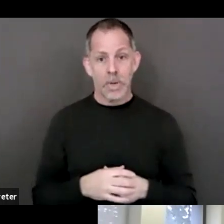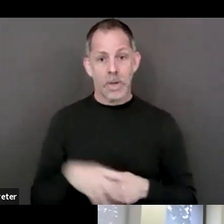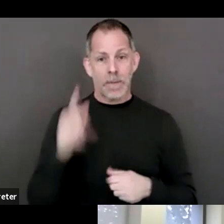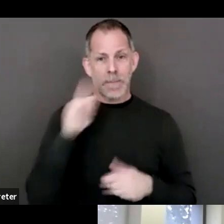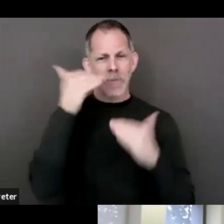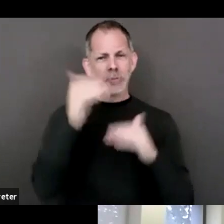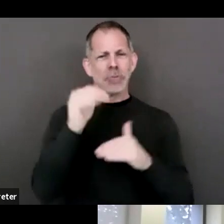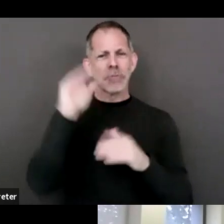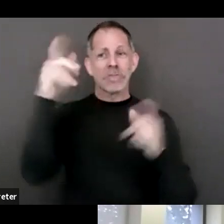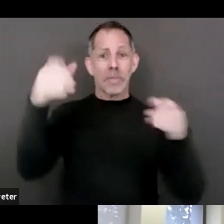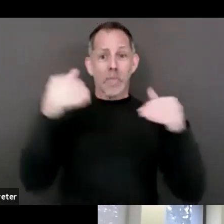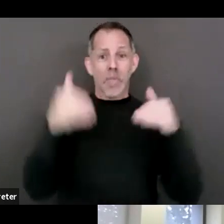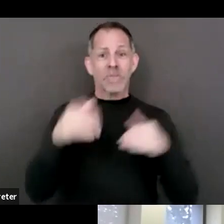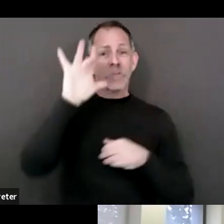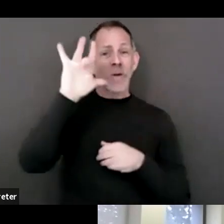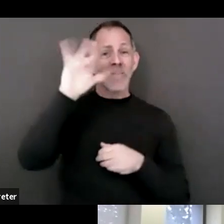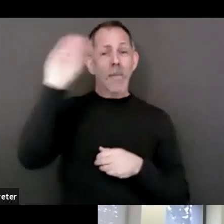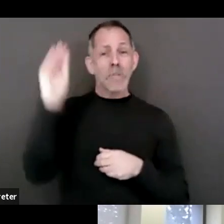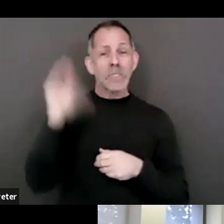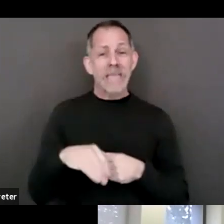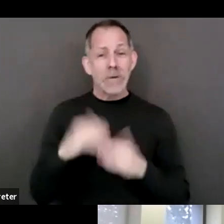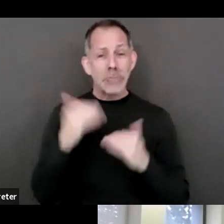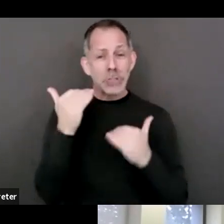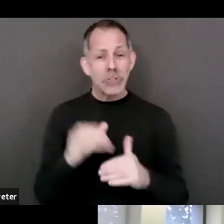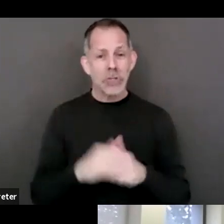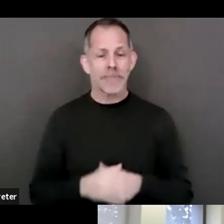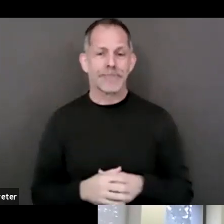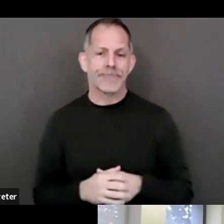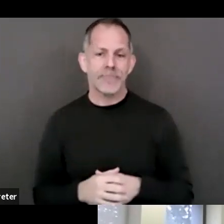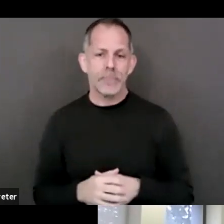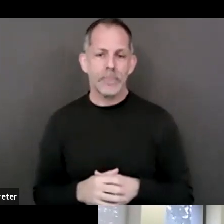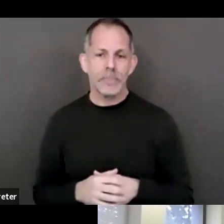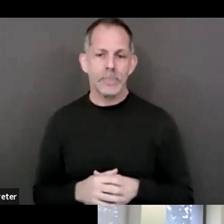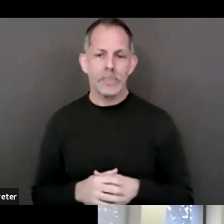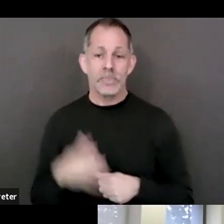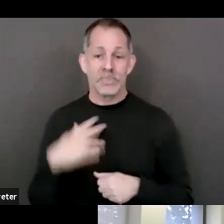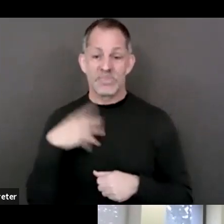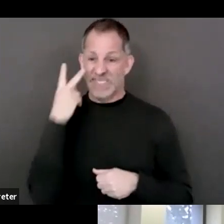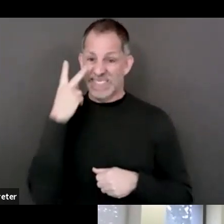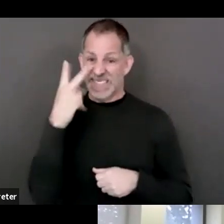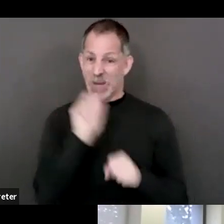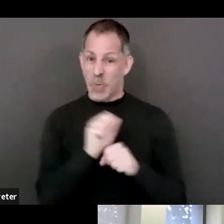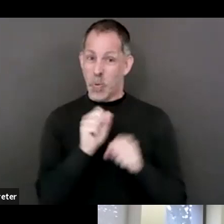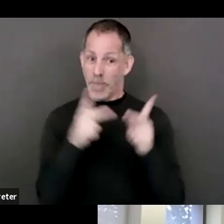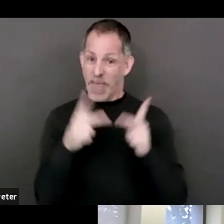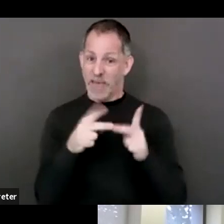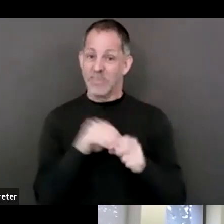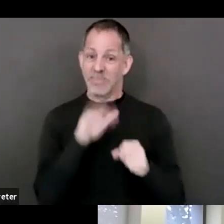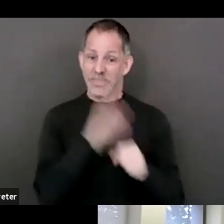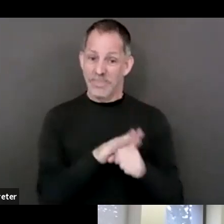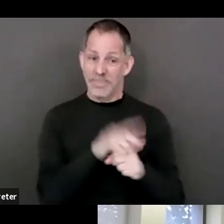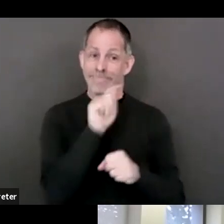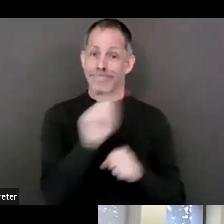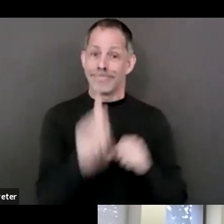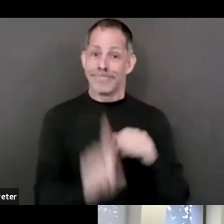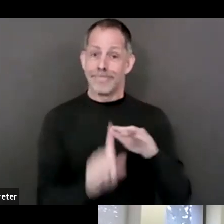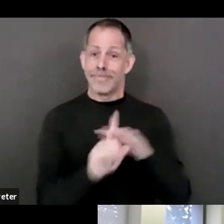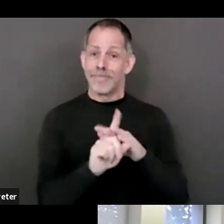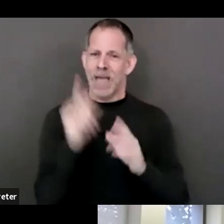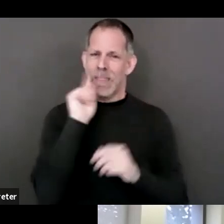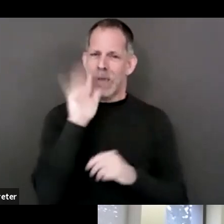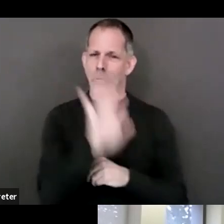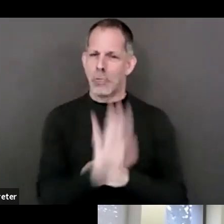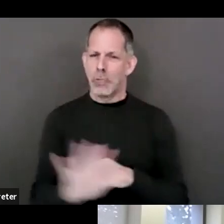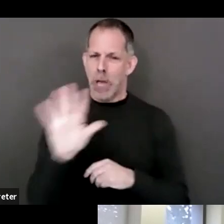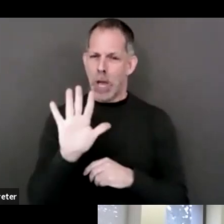seeing workplace outbreaks and cases uptick, I think roughly doubling off of their base back